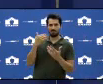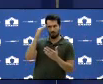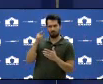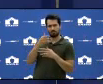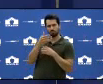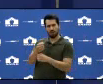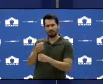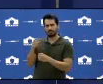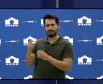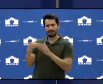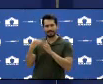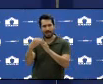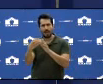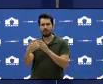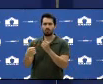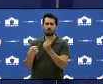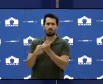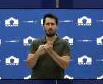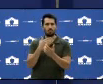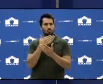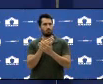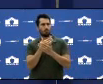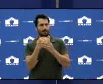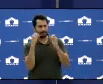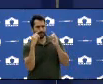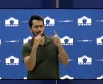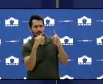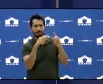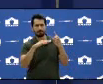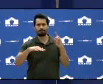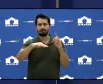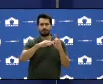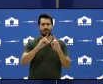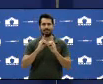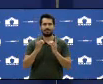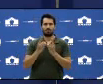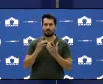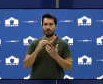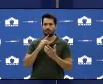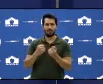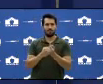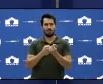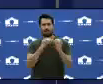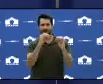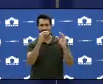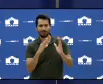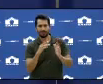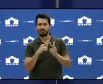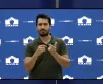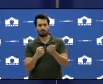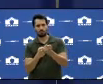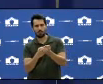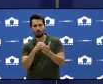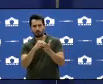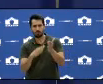to guide and support high quality instruction across our district, and supporting our teachers and our students in that